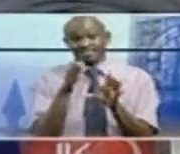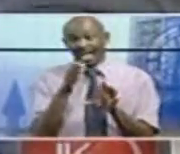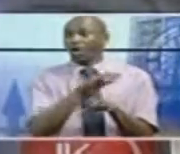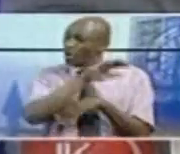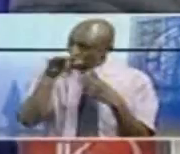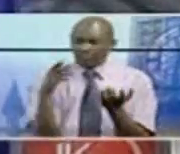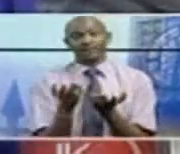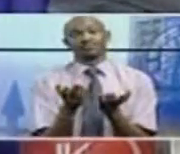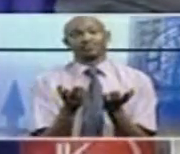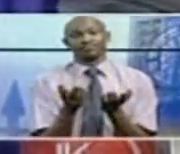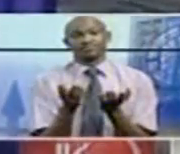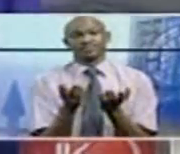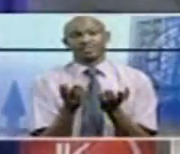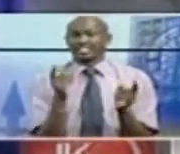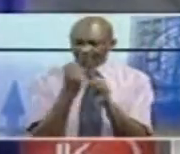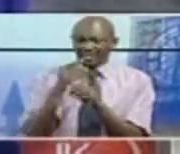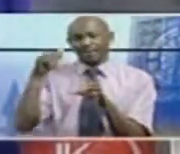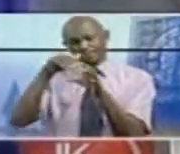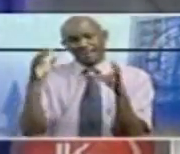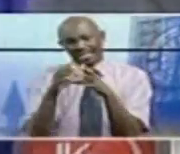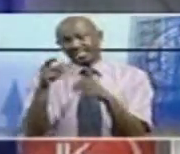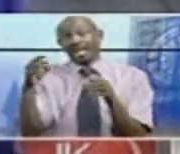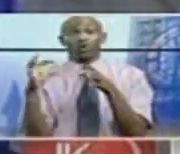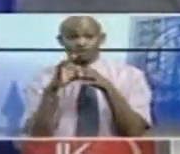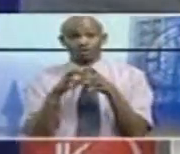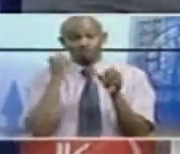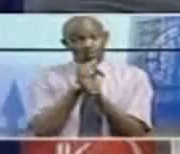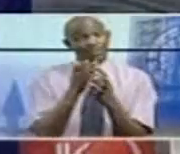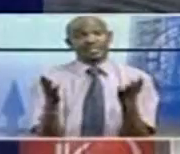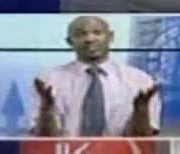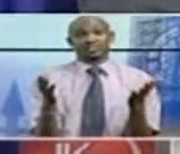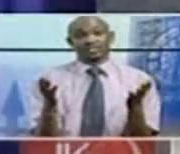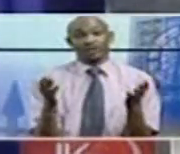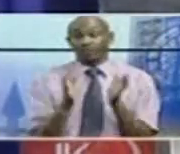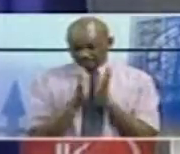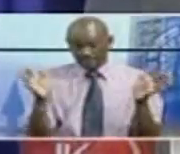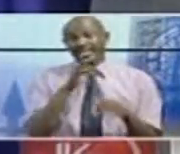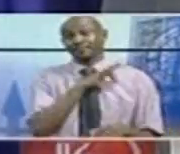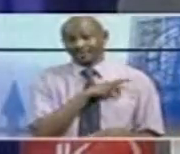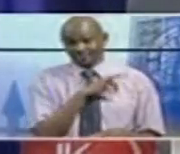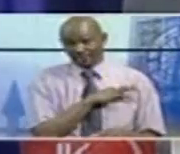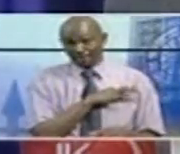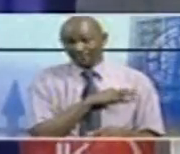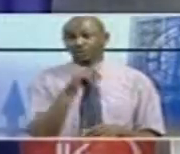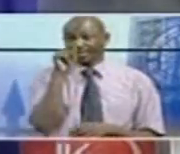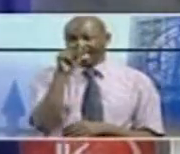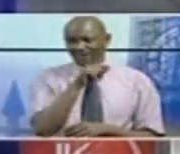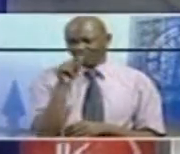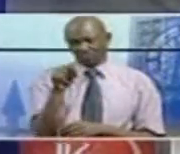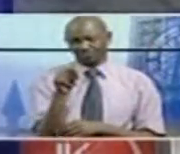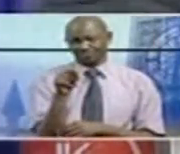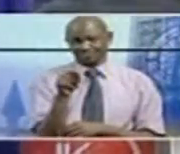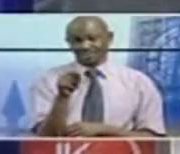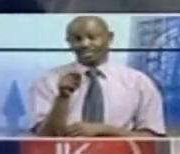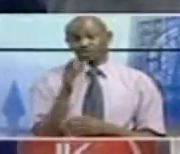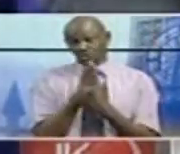board, even interparty coalition, to do things that are for public interest. Mm. And therefore, I don't see. And by